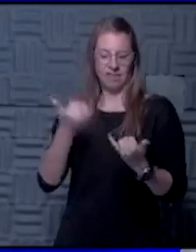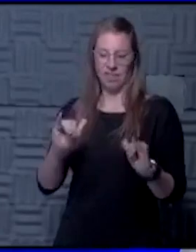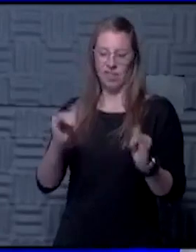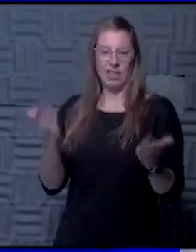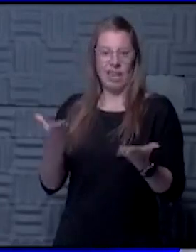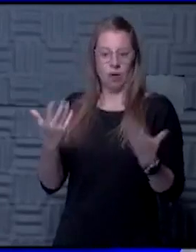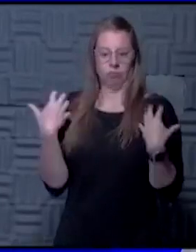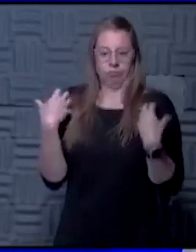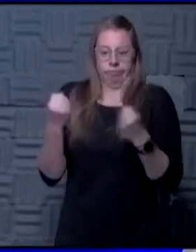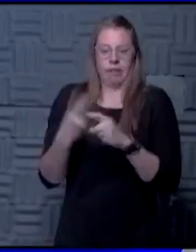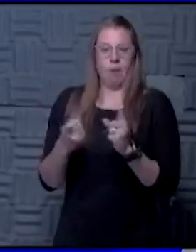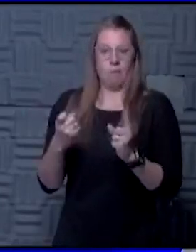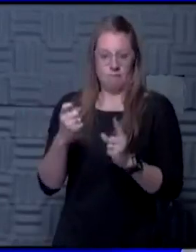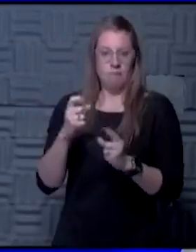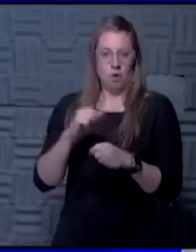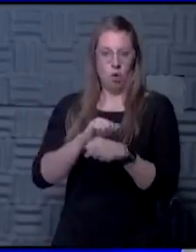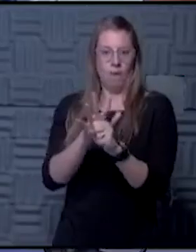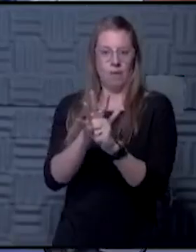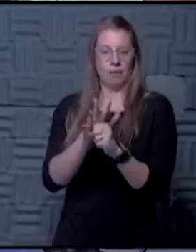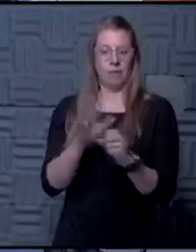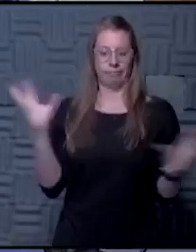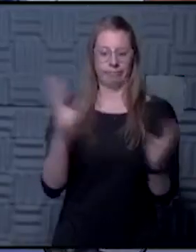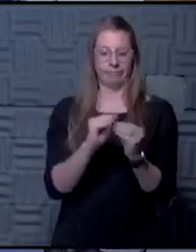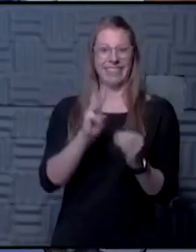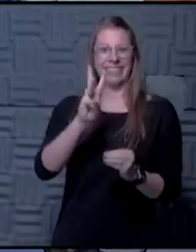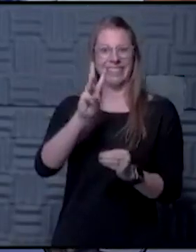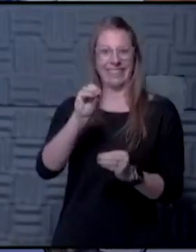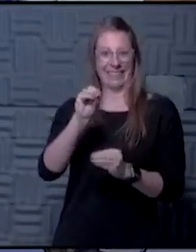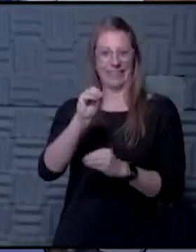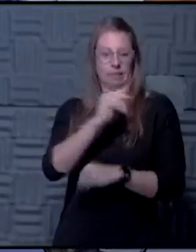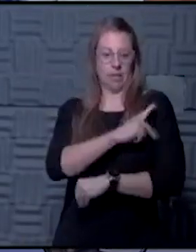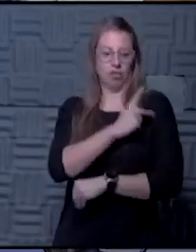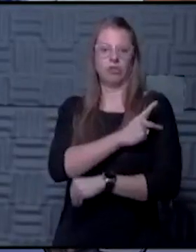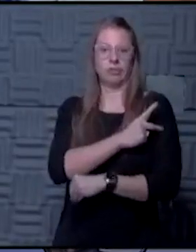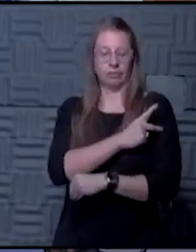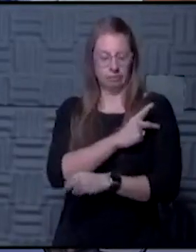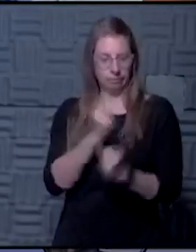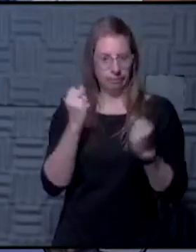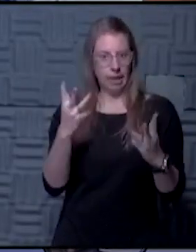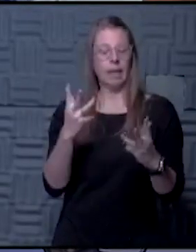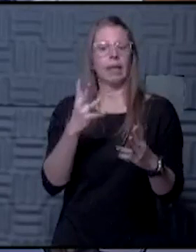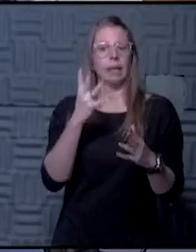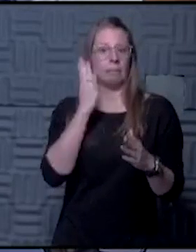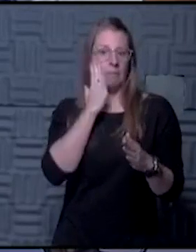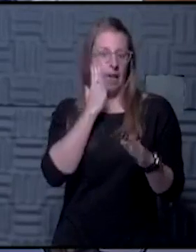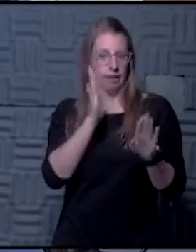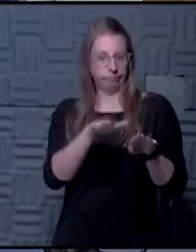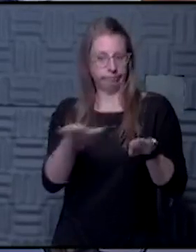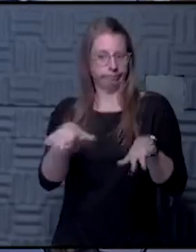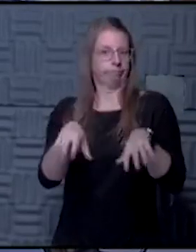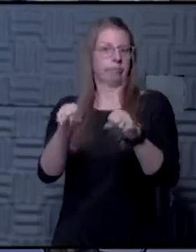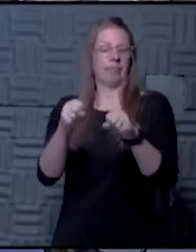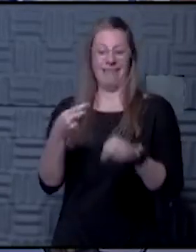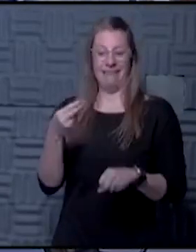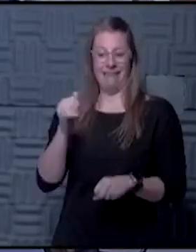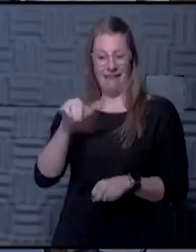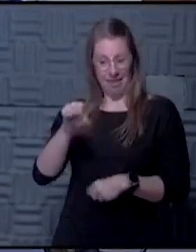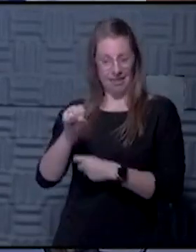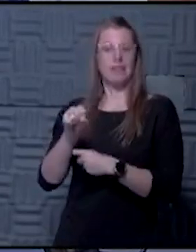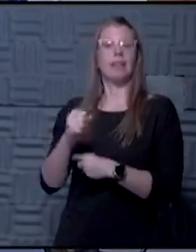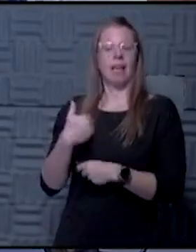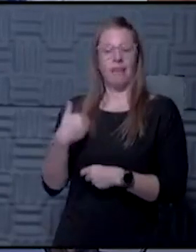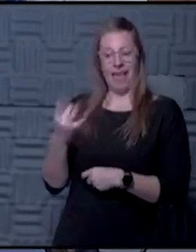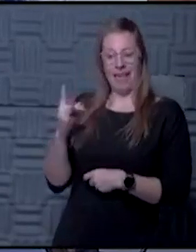here for COVID. So that's almost 60 patients. Yeah, it's 60. That's a lot of patients in beds. And even Hays is seeing a lot more as well. So Hays has